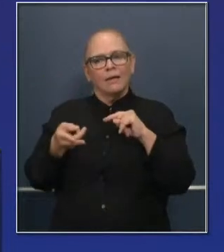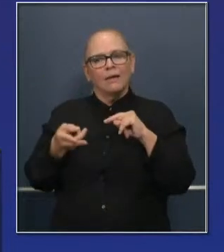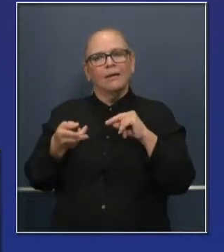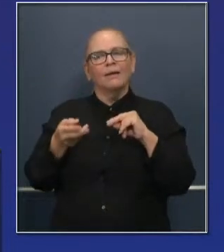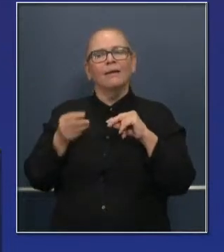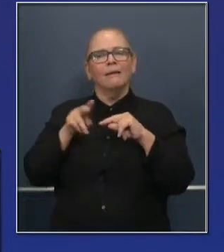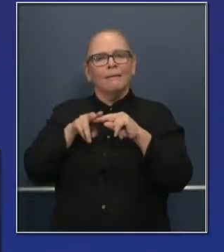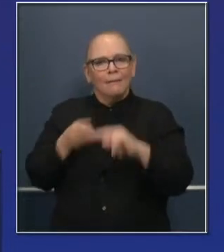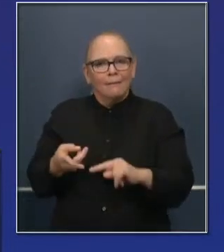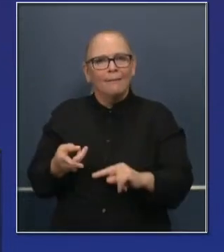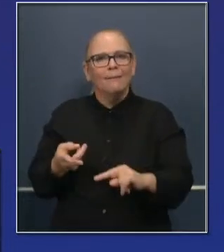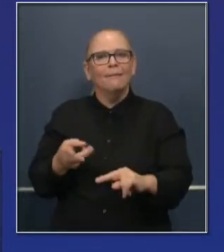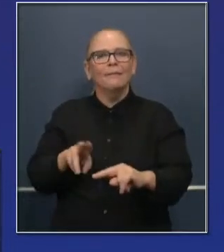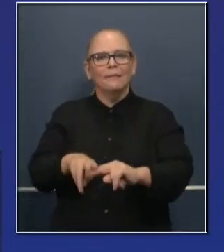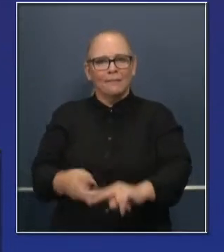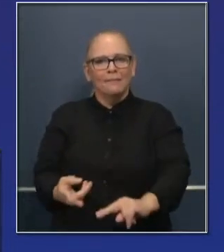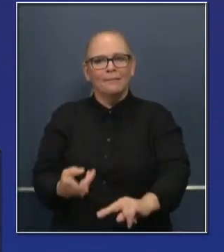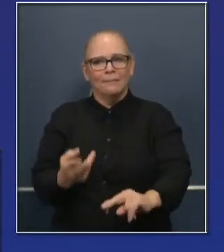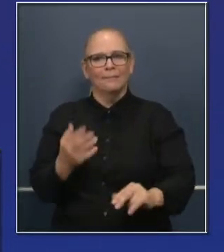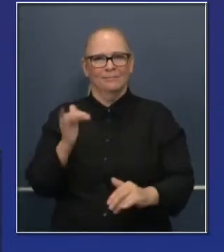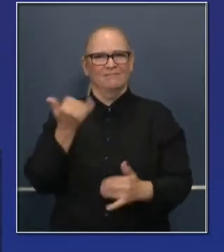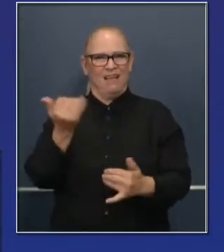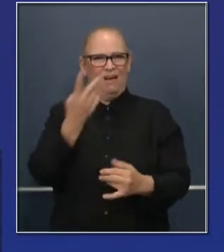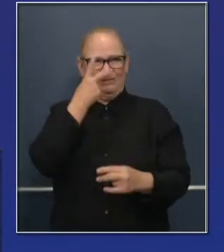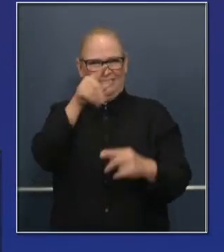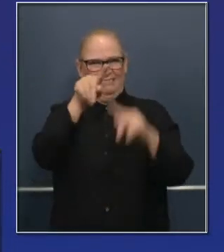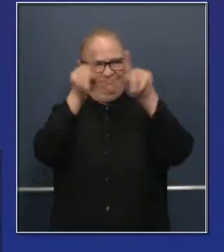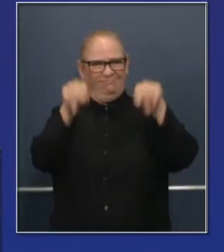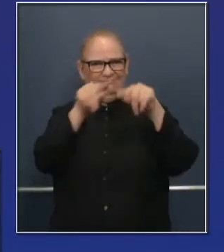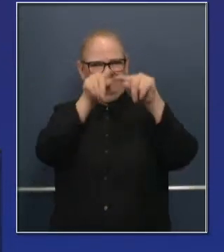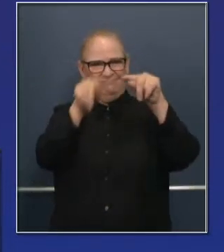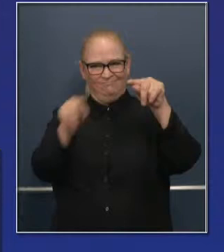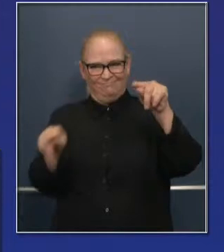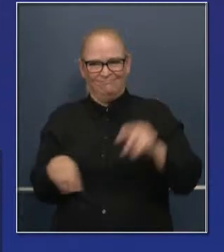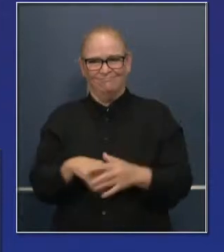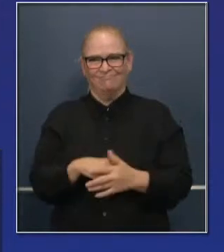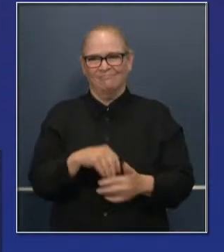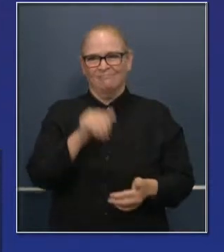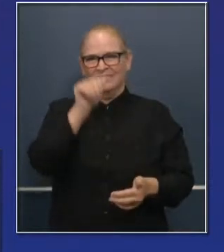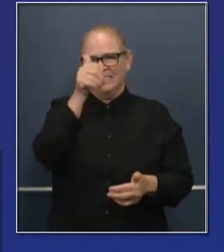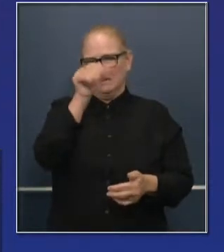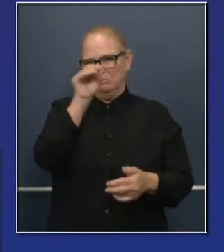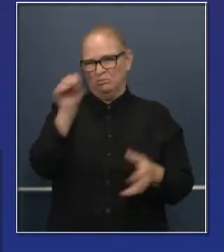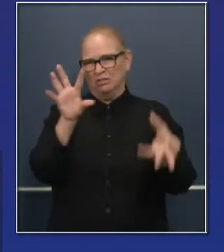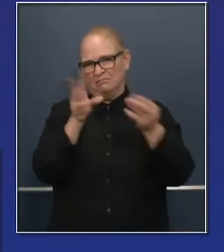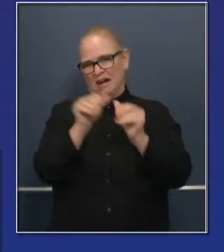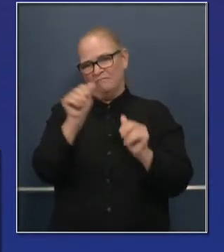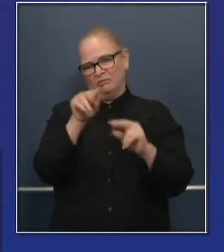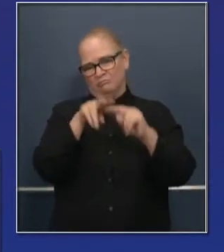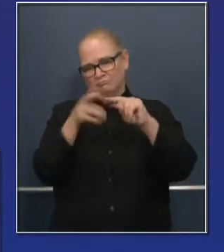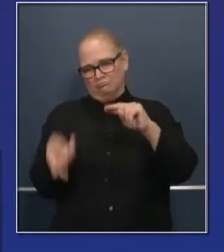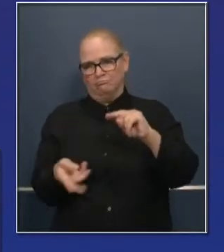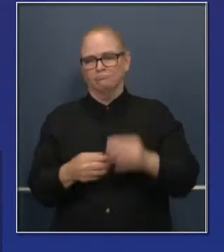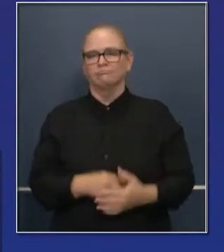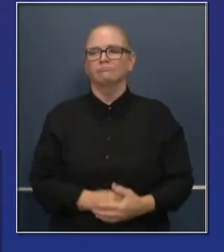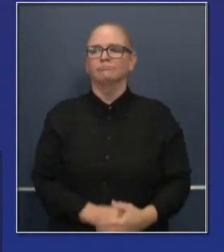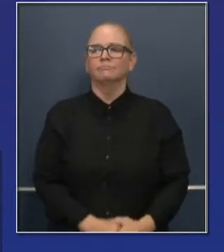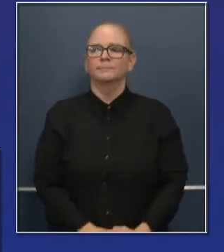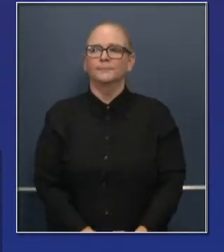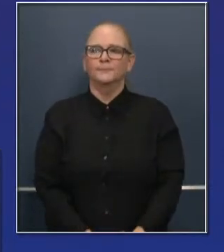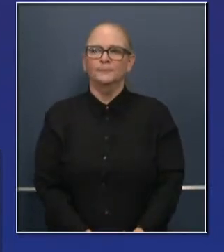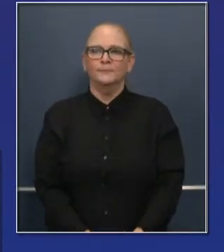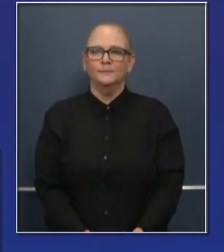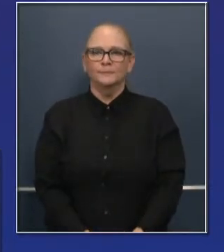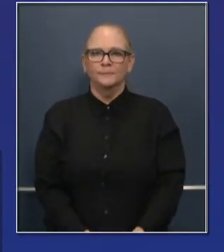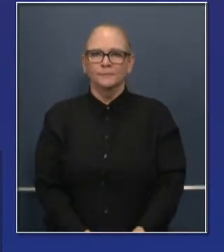50%, 50% growth. Now we're seeing 10% decline last slide set we shared with you over a week